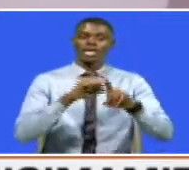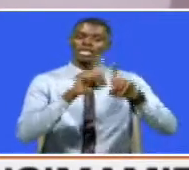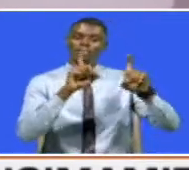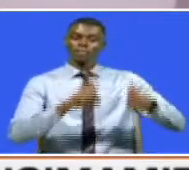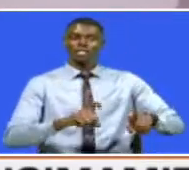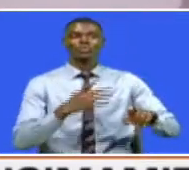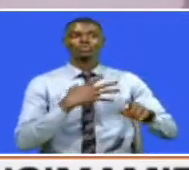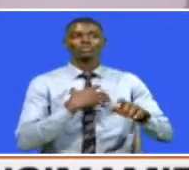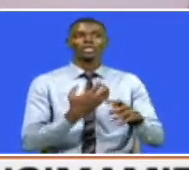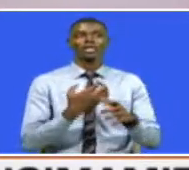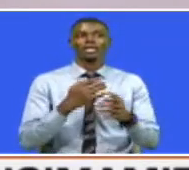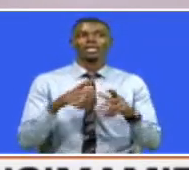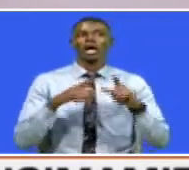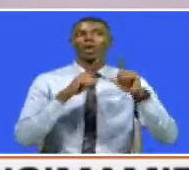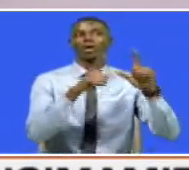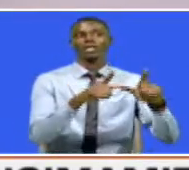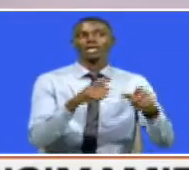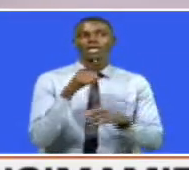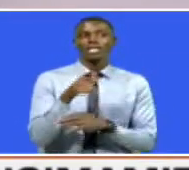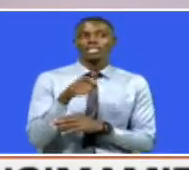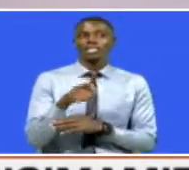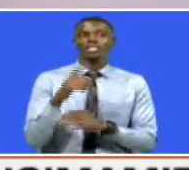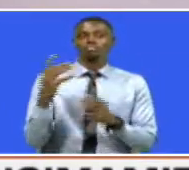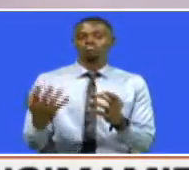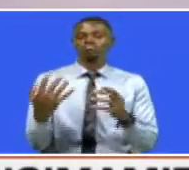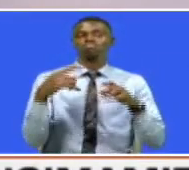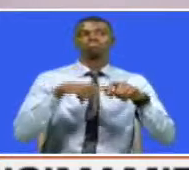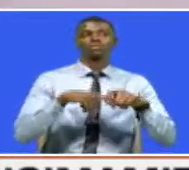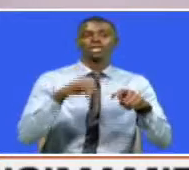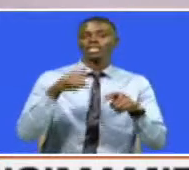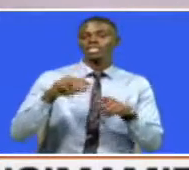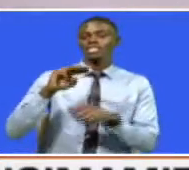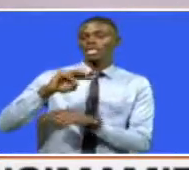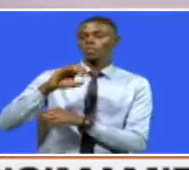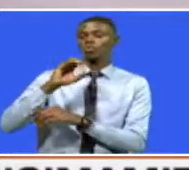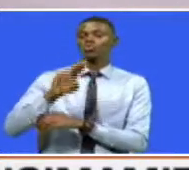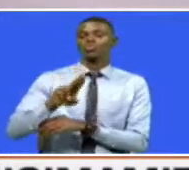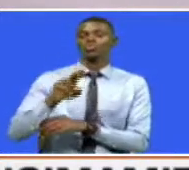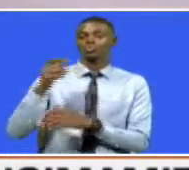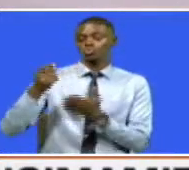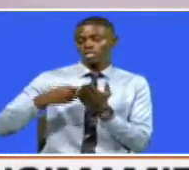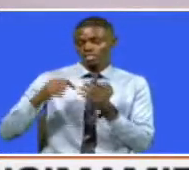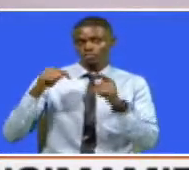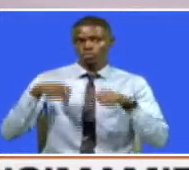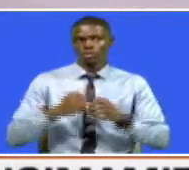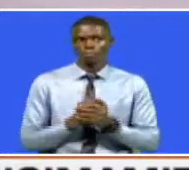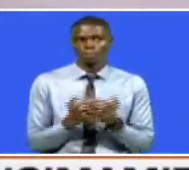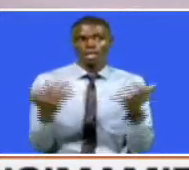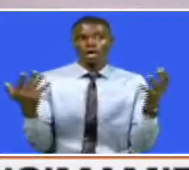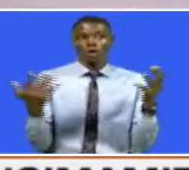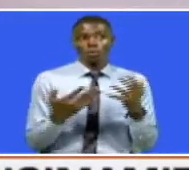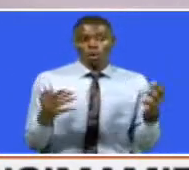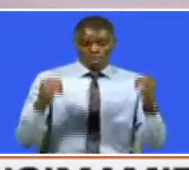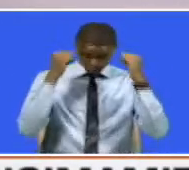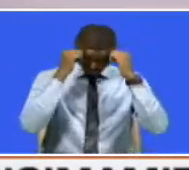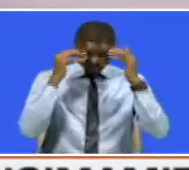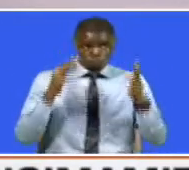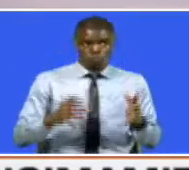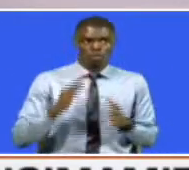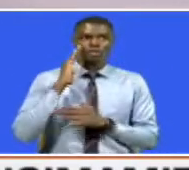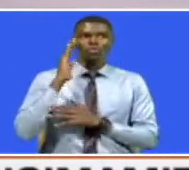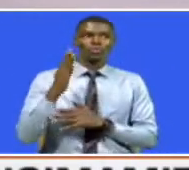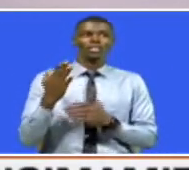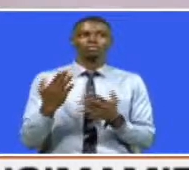and award. And this is actually the culmination of this MOU we are signing today, where our students will be able